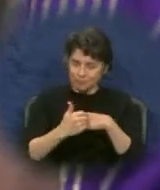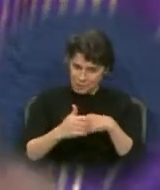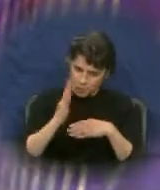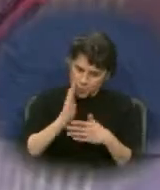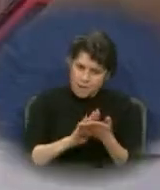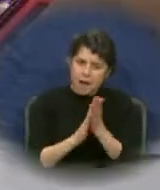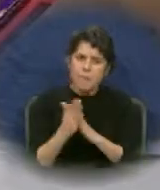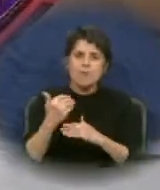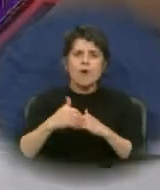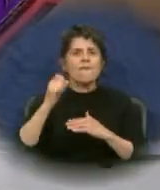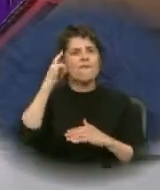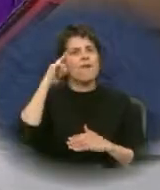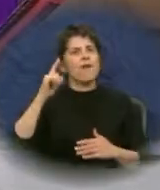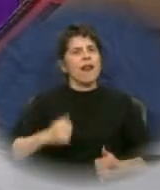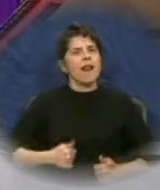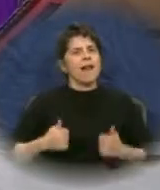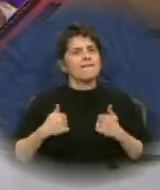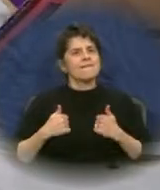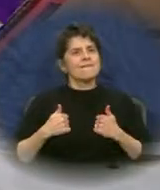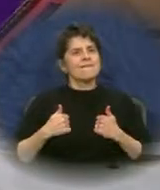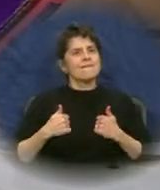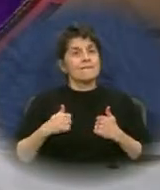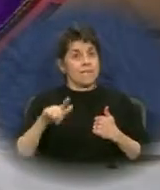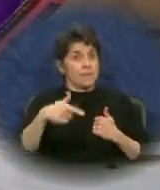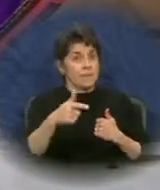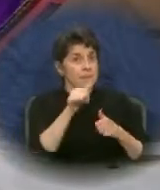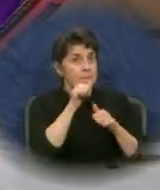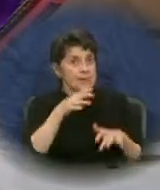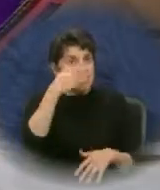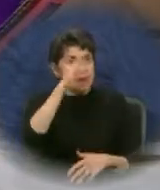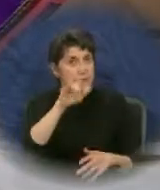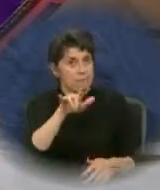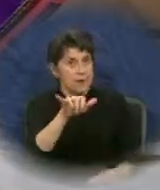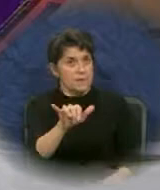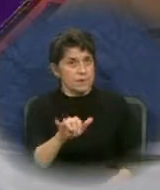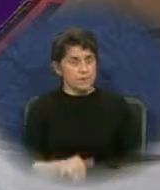bread of life. Blessed be God forever.